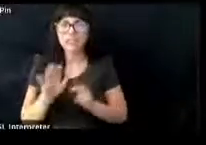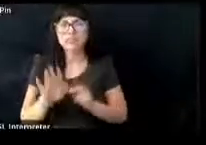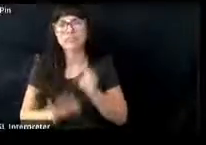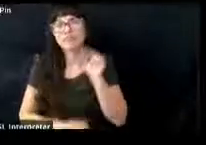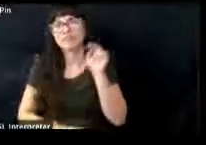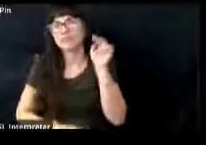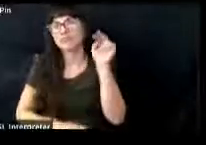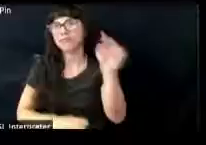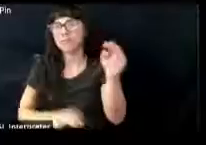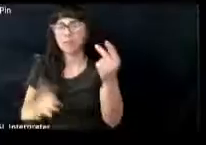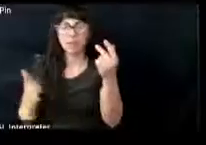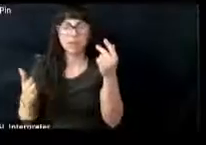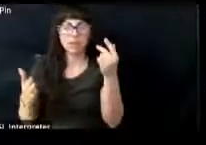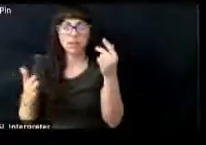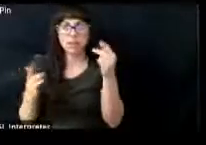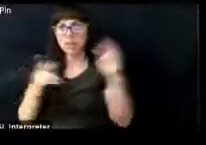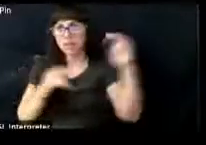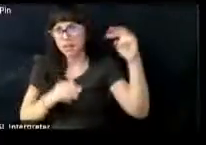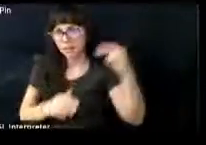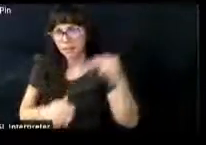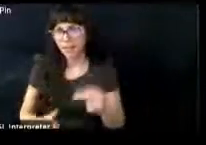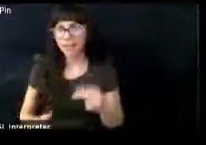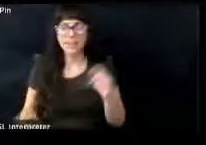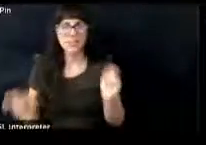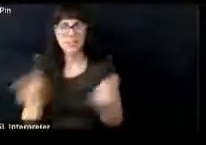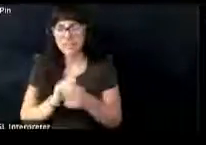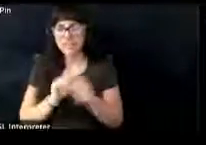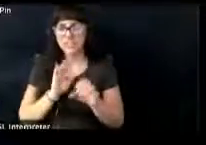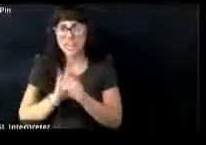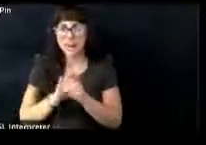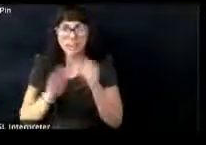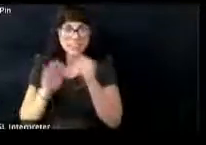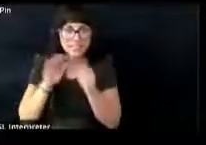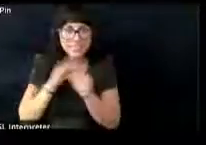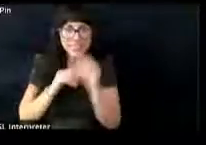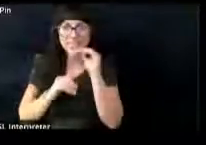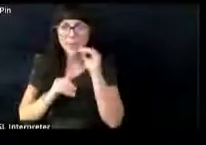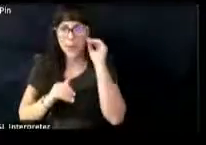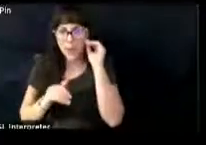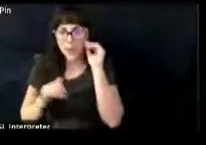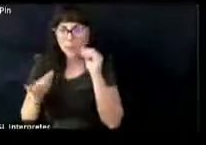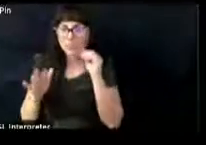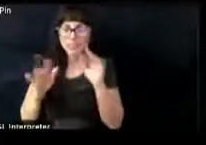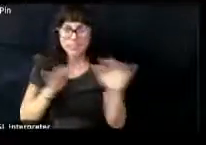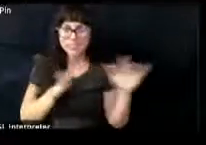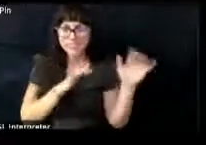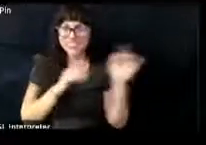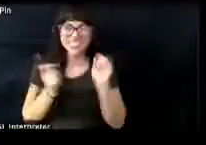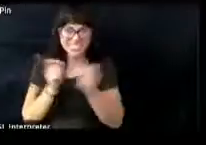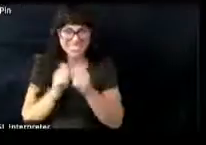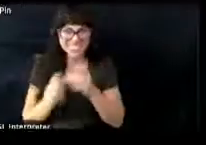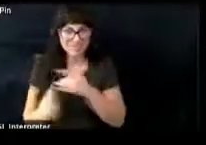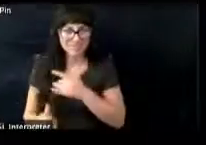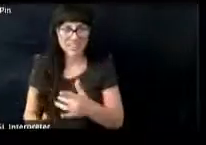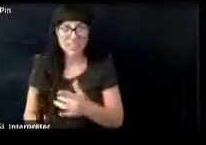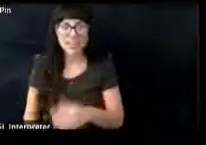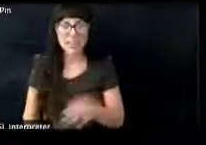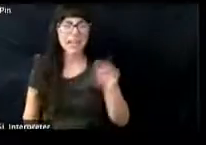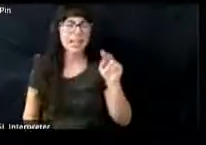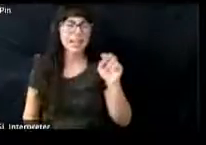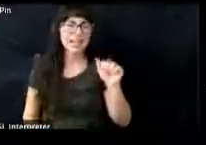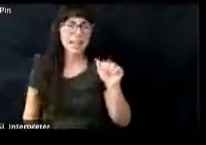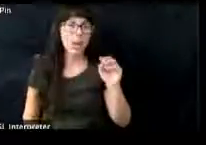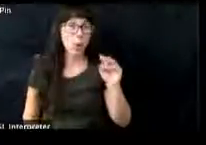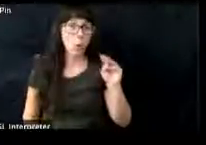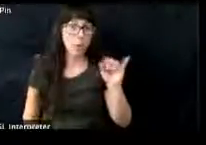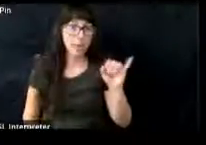into homes that are not even their own. Of course, Lynch presses this theme into the surreal as his two leads, Naomi Watts and then